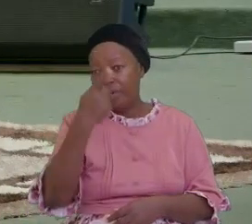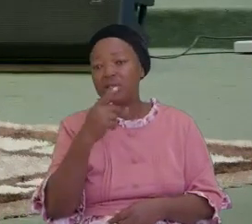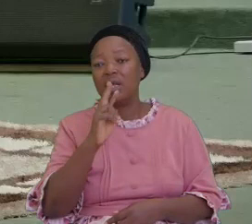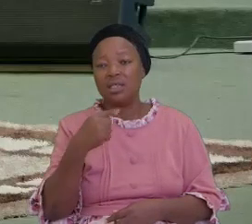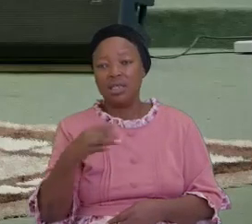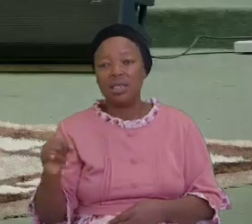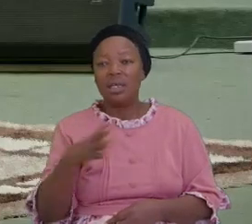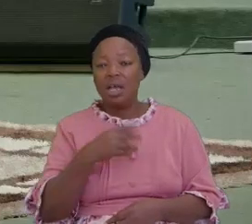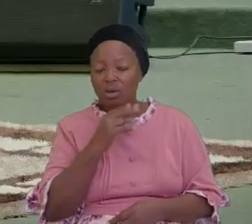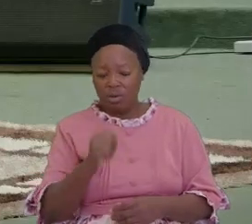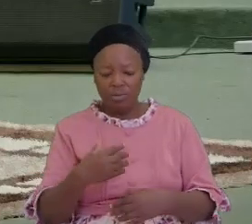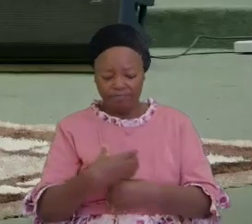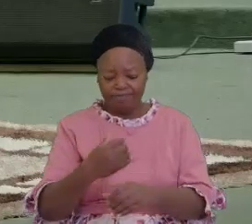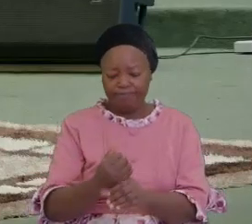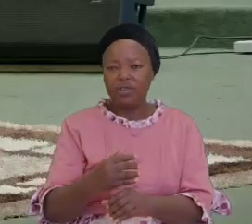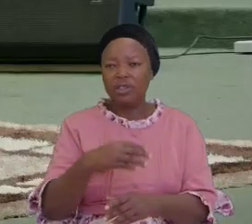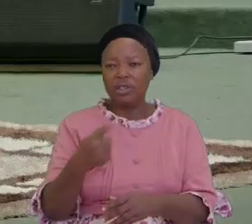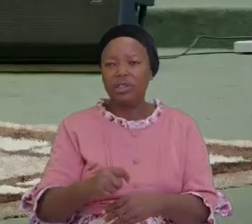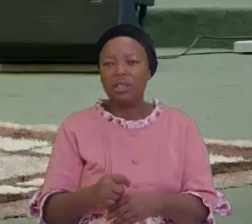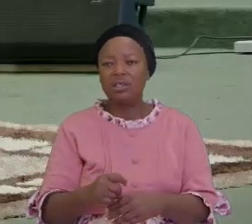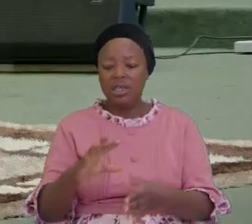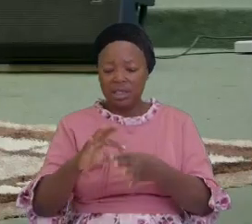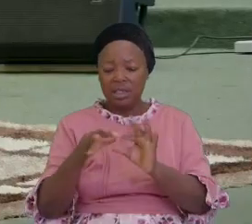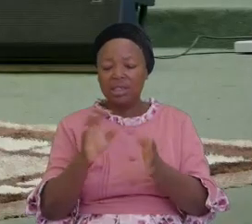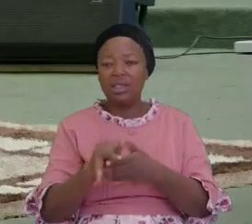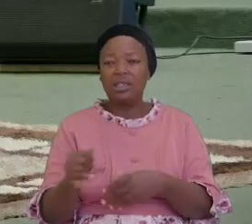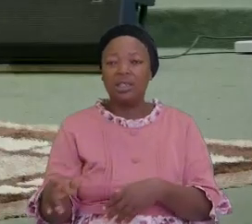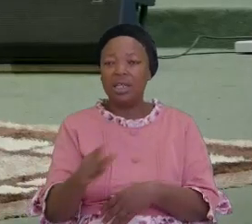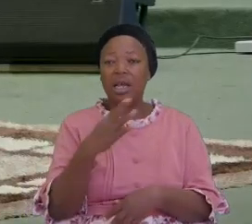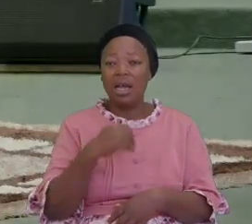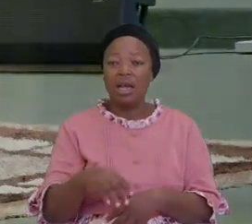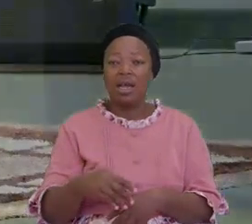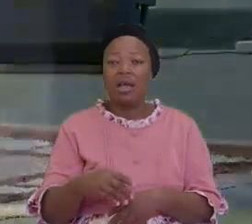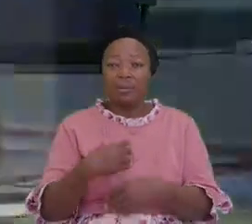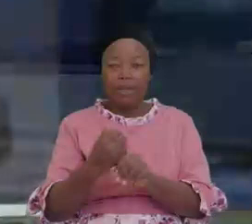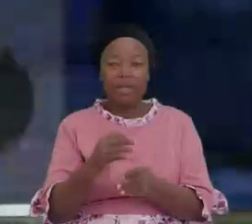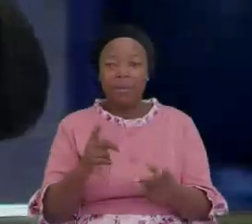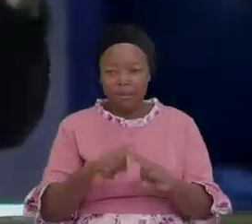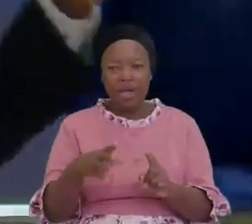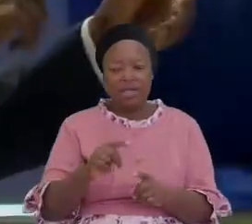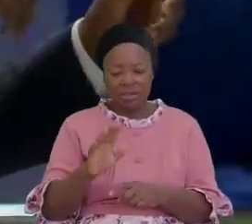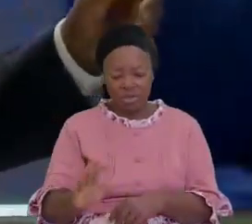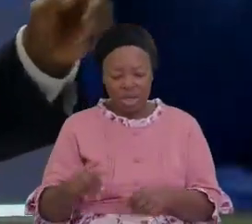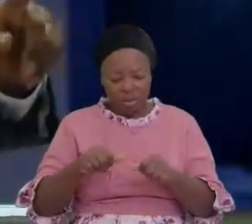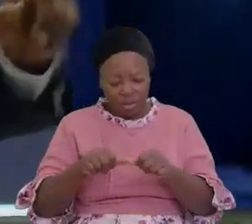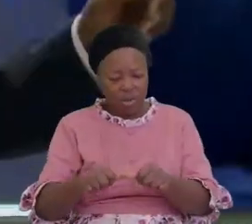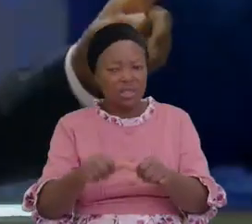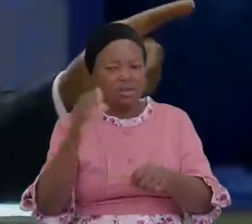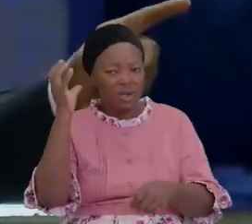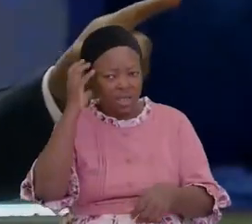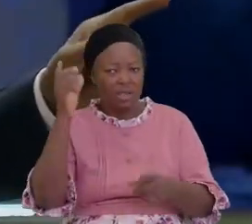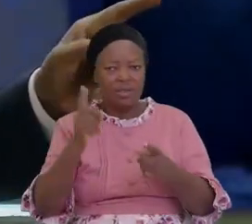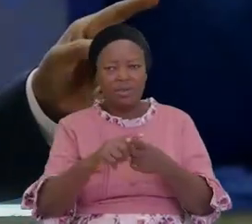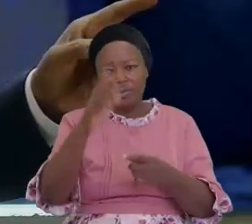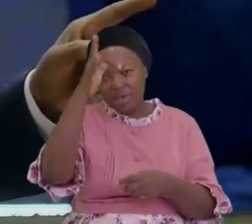the sentences like they are constructing. But the child keeps on listening to Papa and